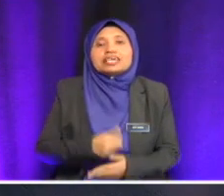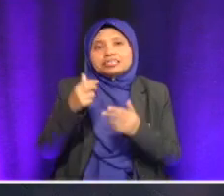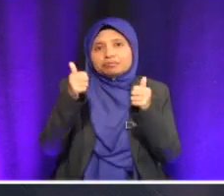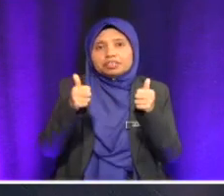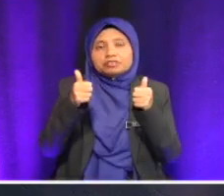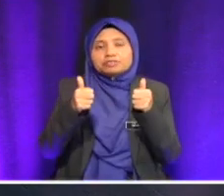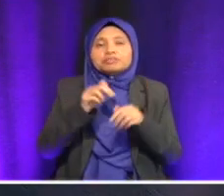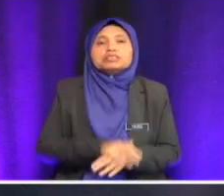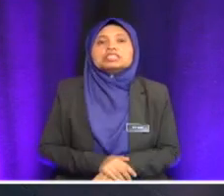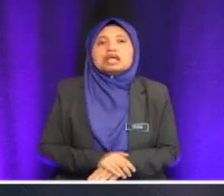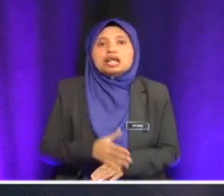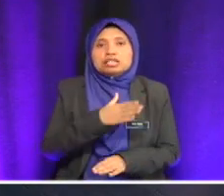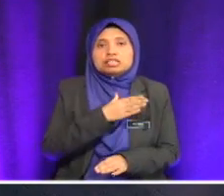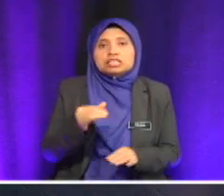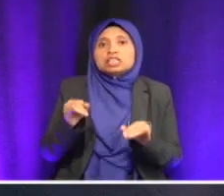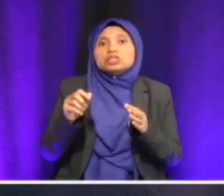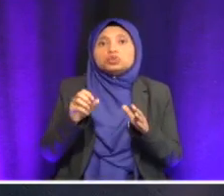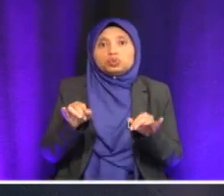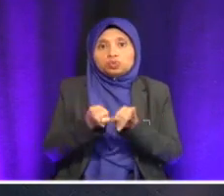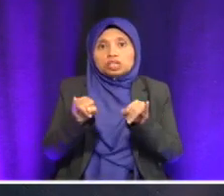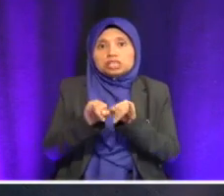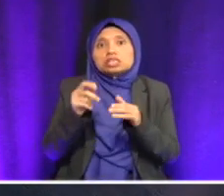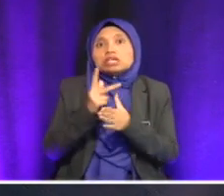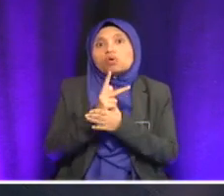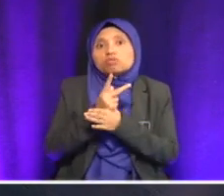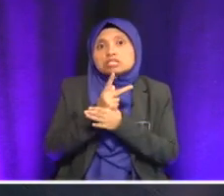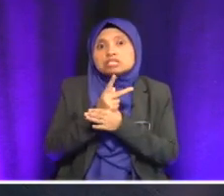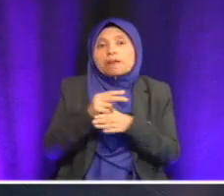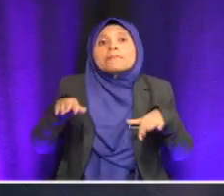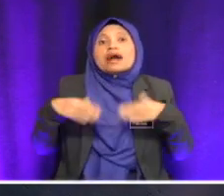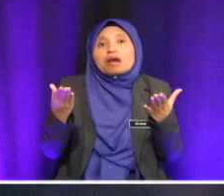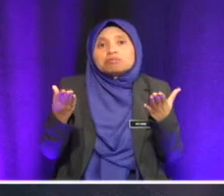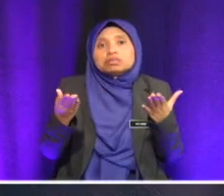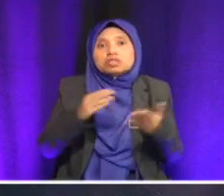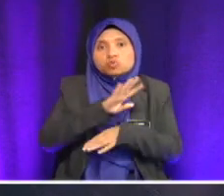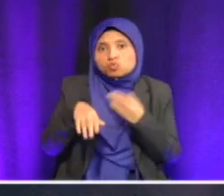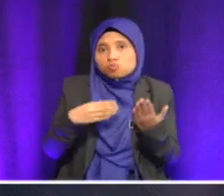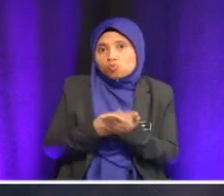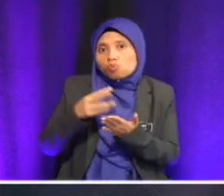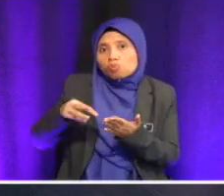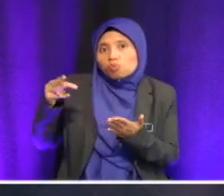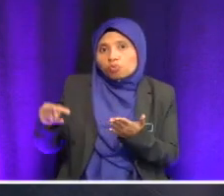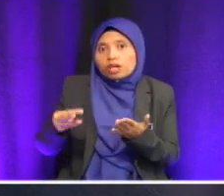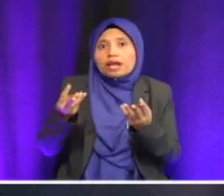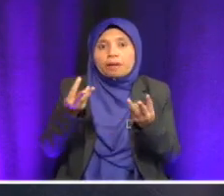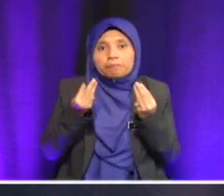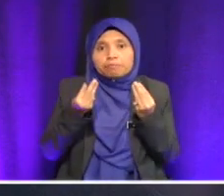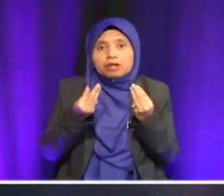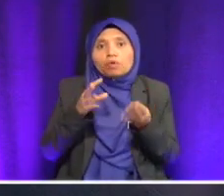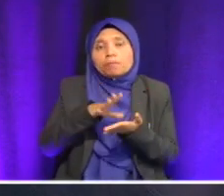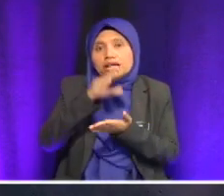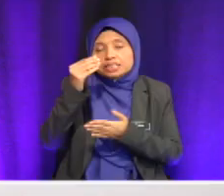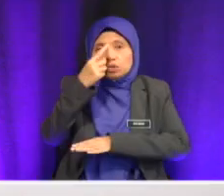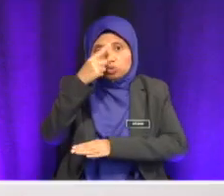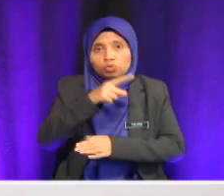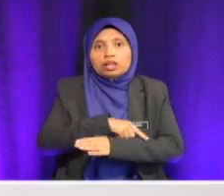Nice. Okay, and could you also share with us, teacher, how did our pupils do for today's activities, for today's class? Okay, so for